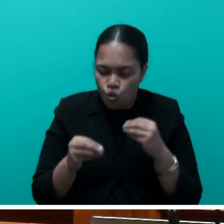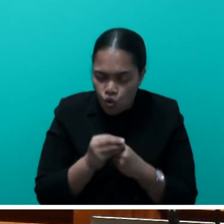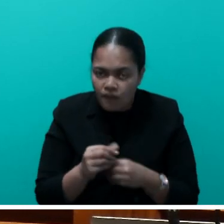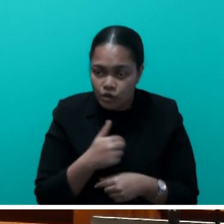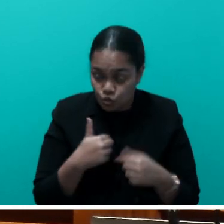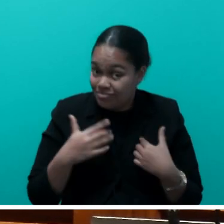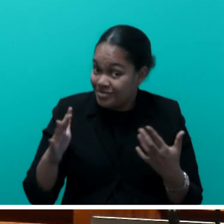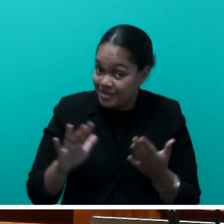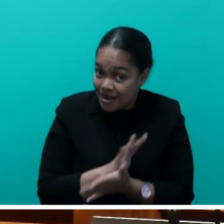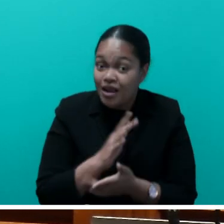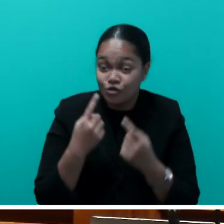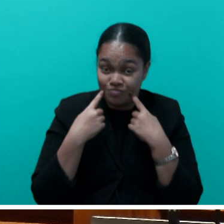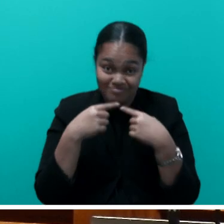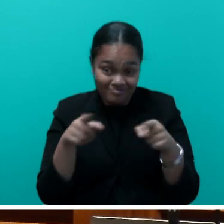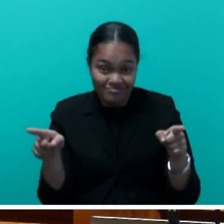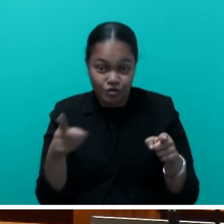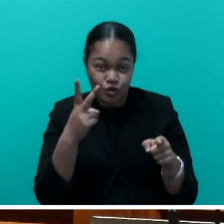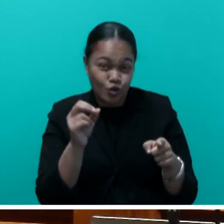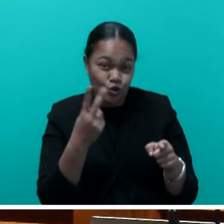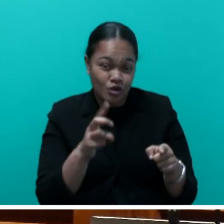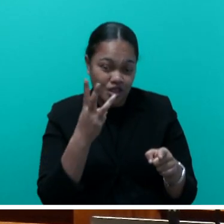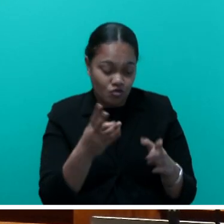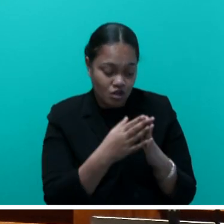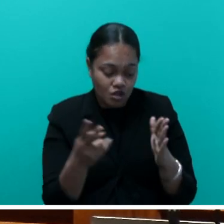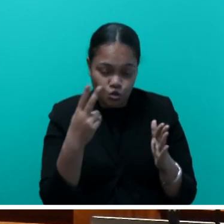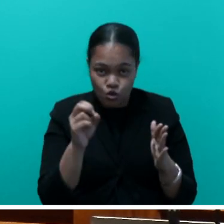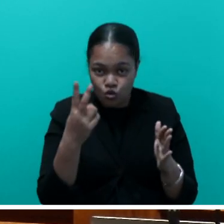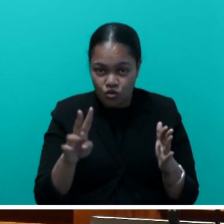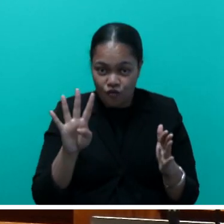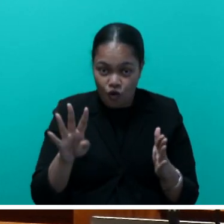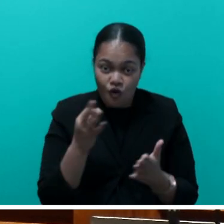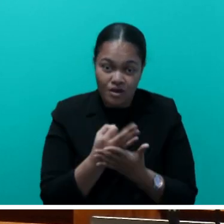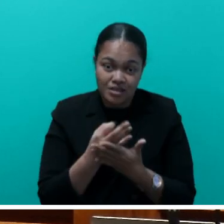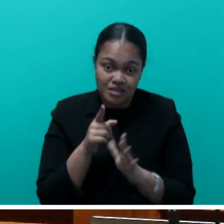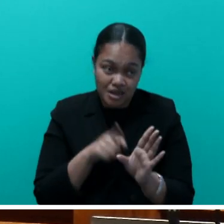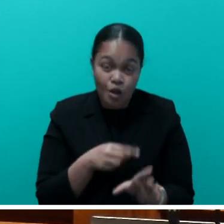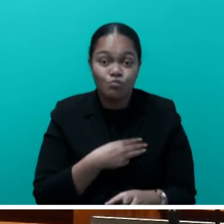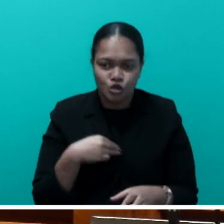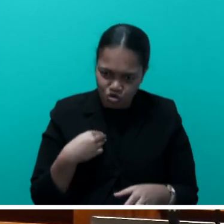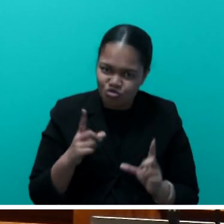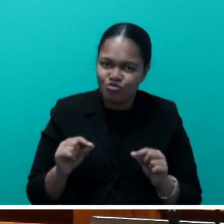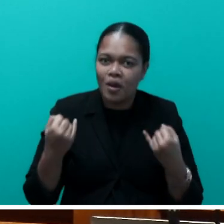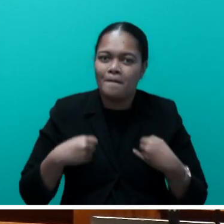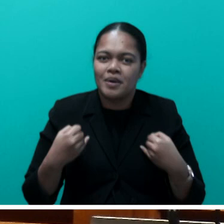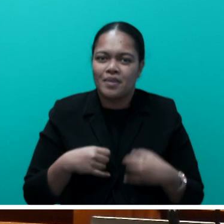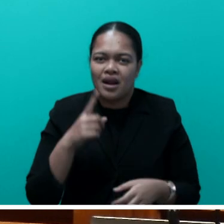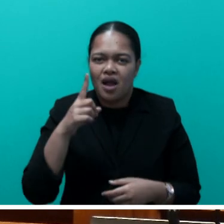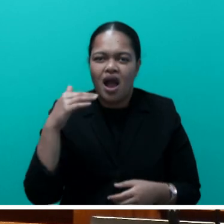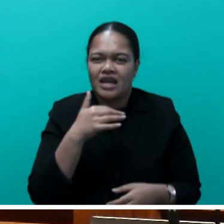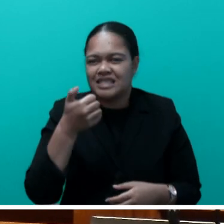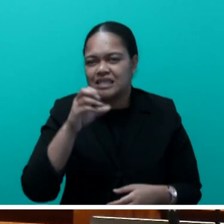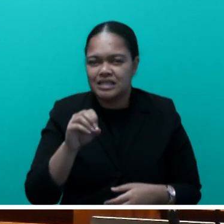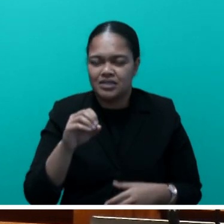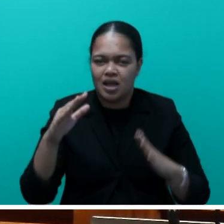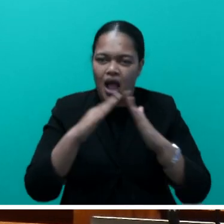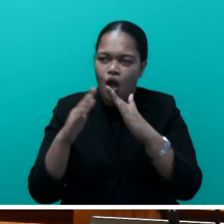delighted to inform this August House that in the 2023-2024 financial year, the Ministry was able to implement more than 160 housing